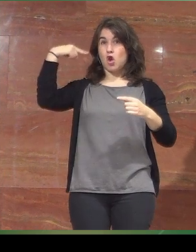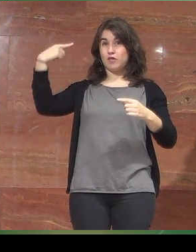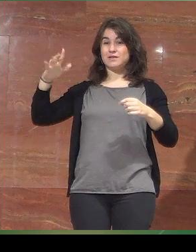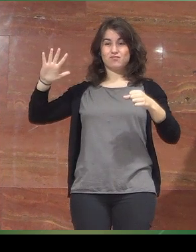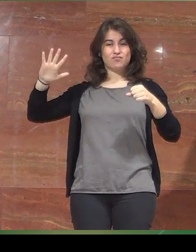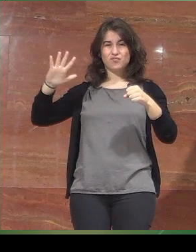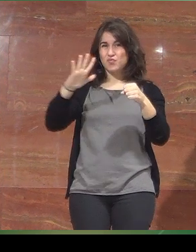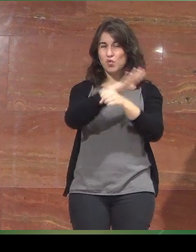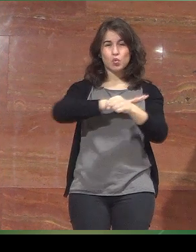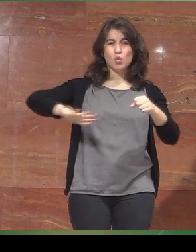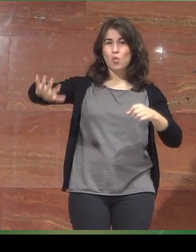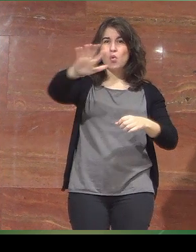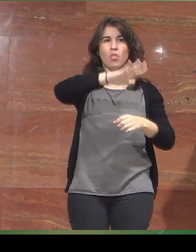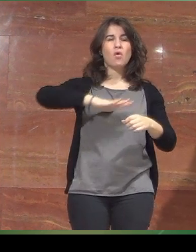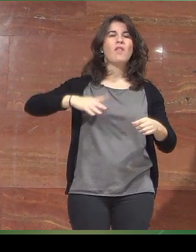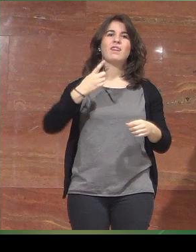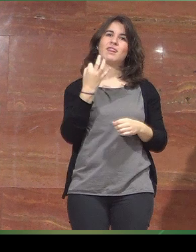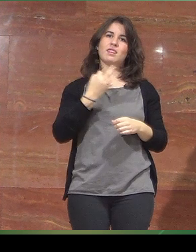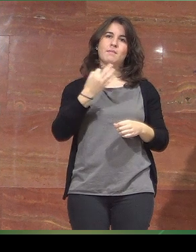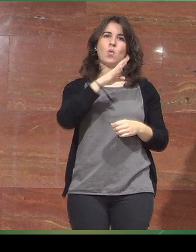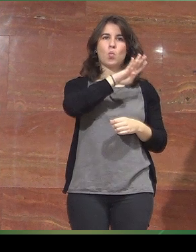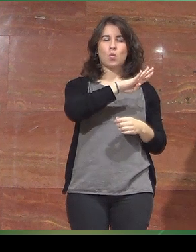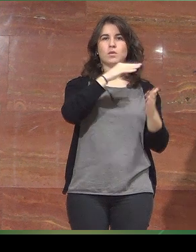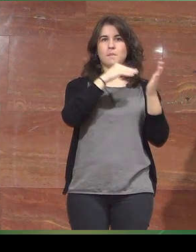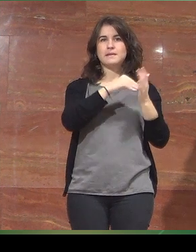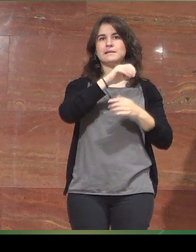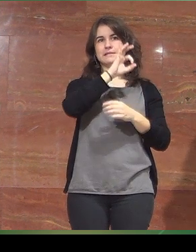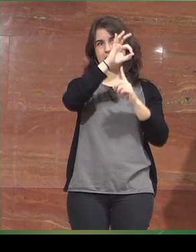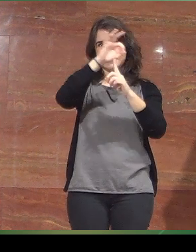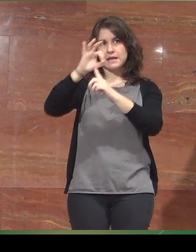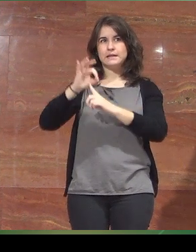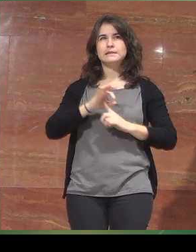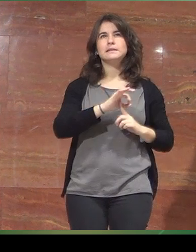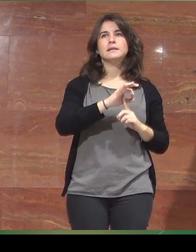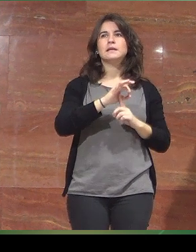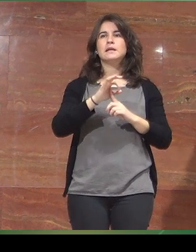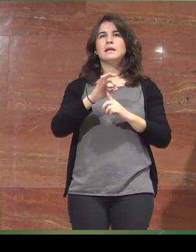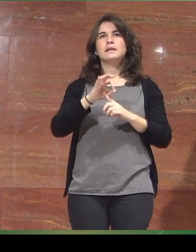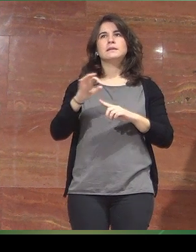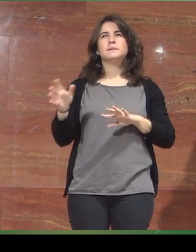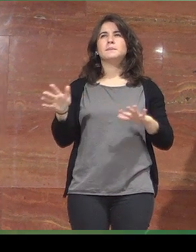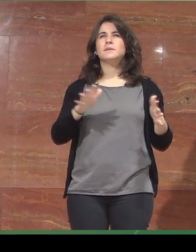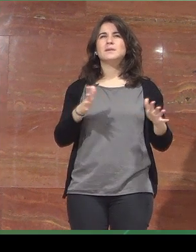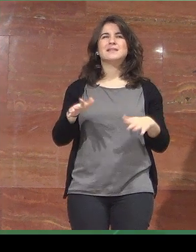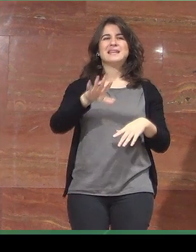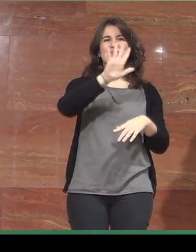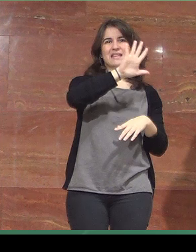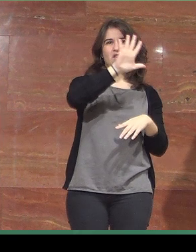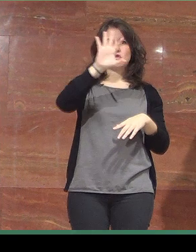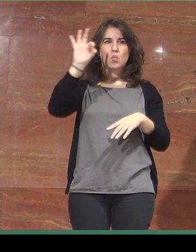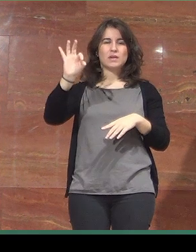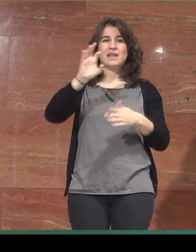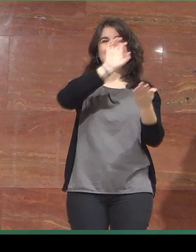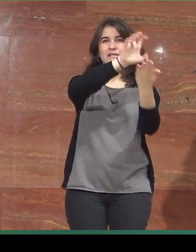It's located in 550 cycle hire stations, 300 metro stations. It appears on 12,000 bus shelters